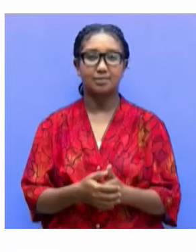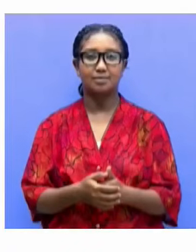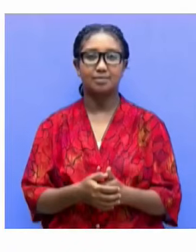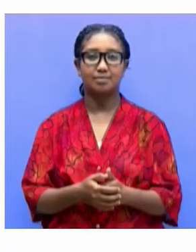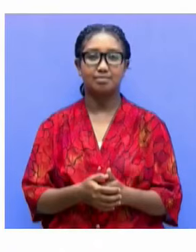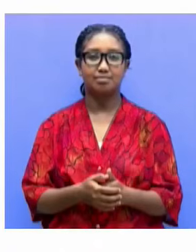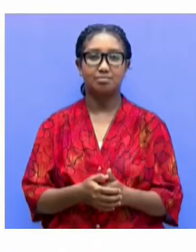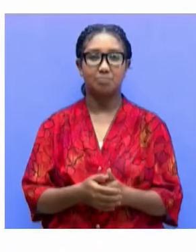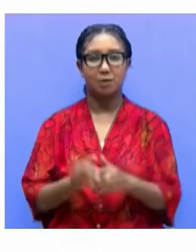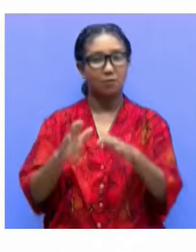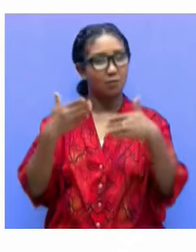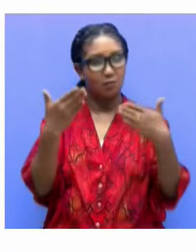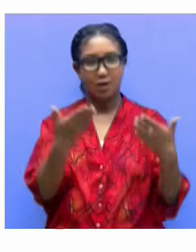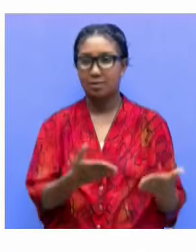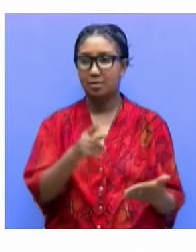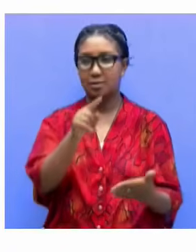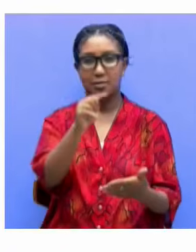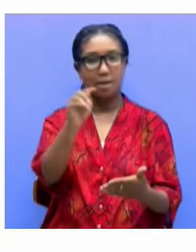them.